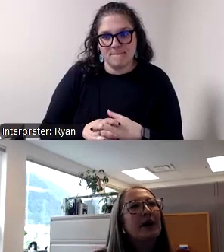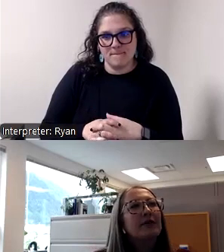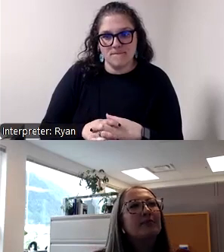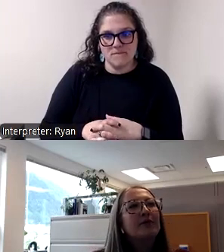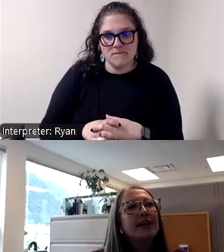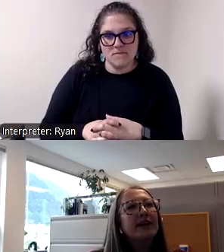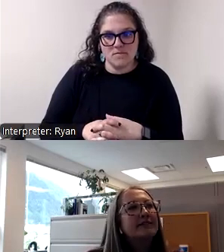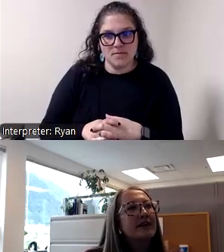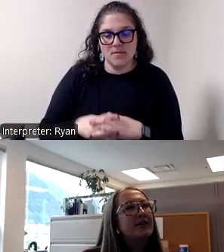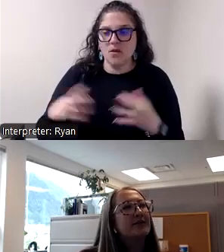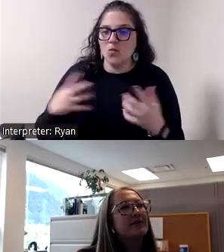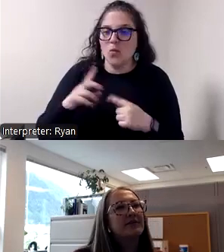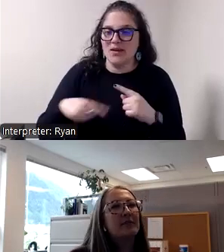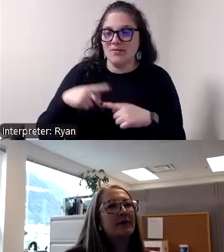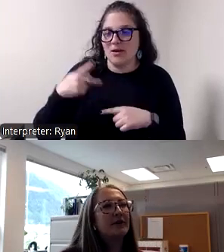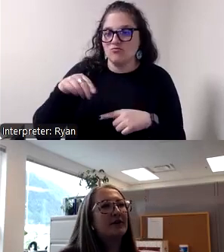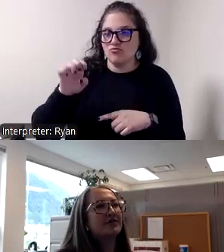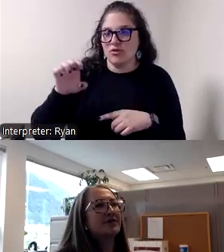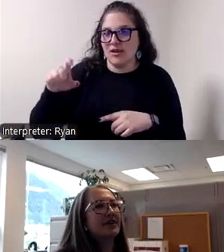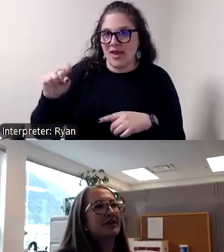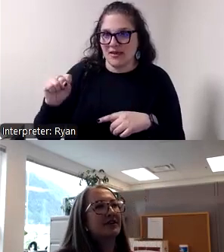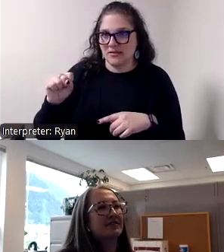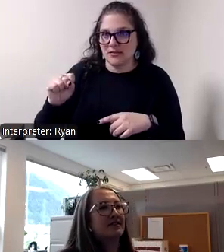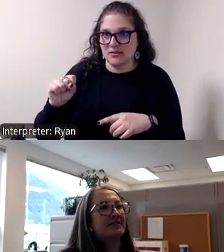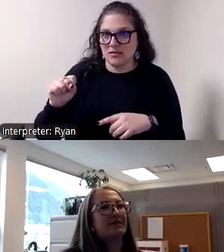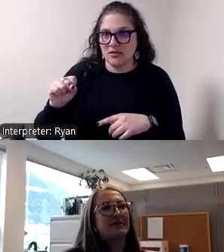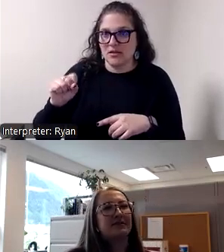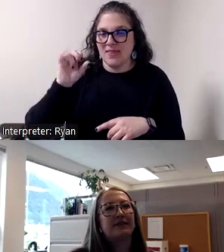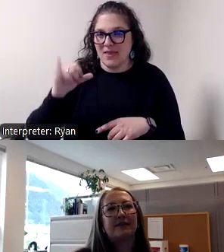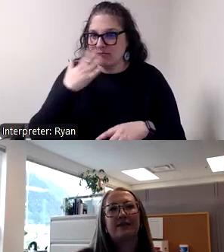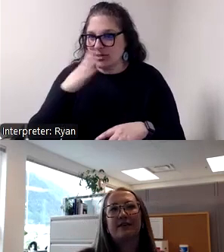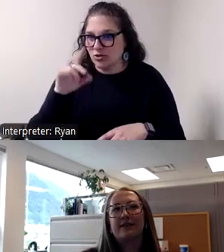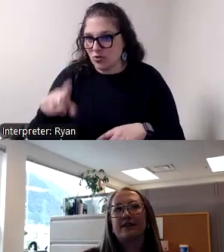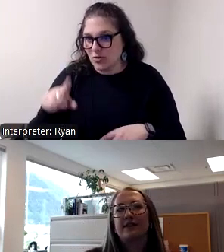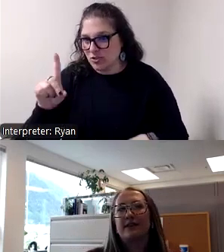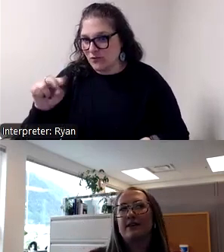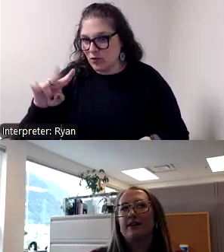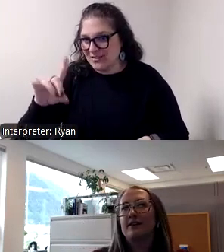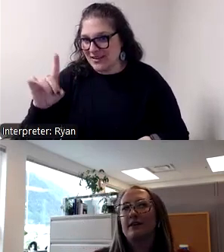What about the pre-ETS codes? That might be a good question for David also.